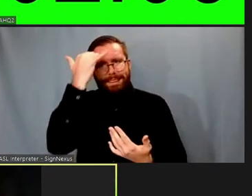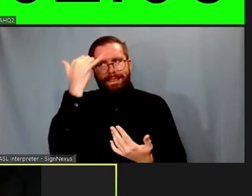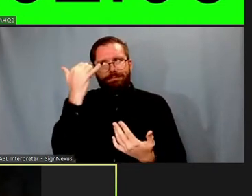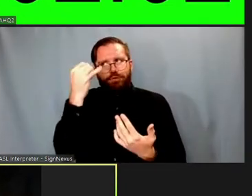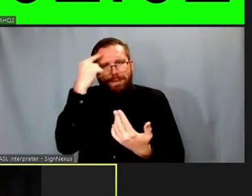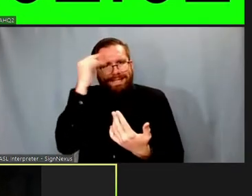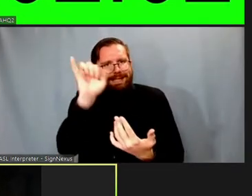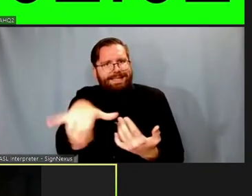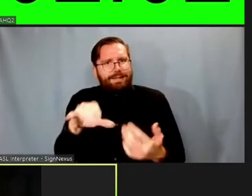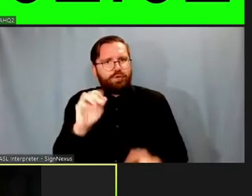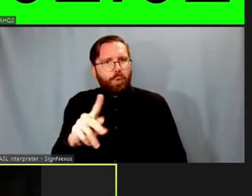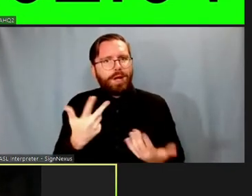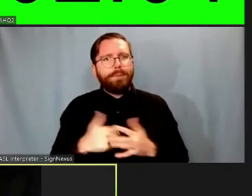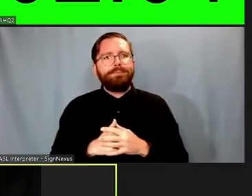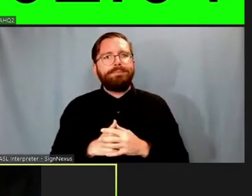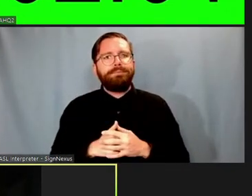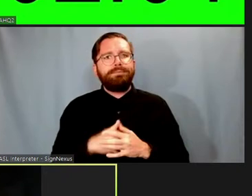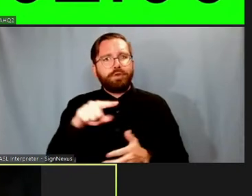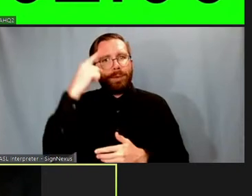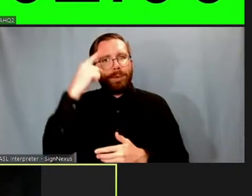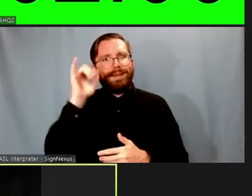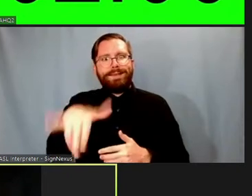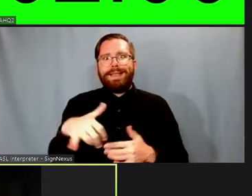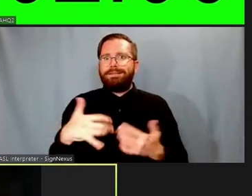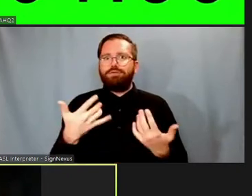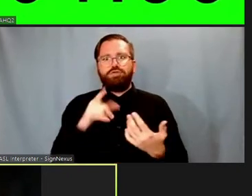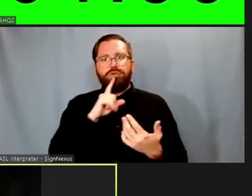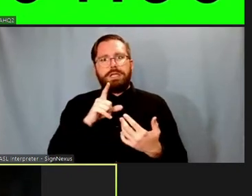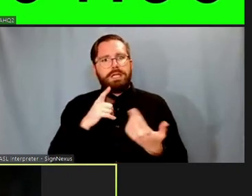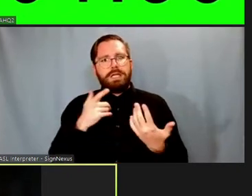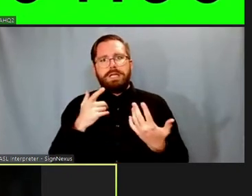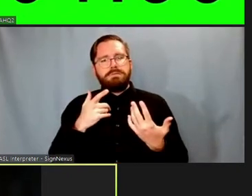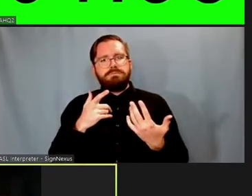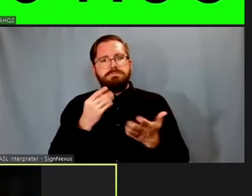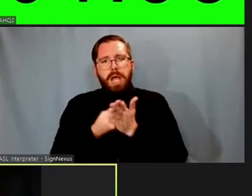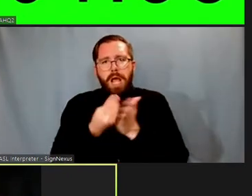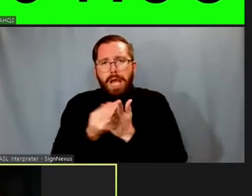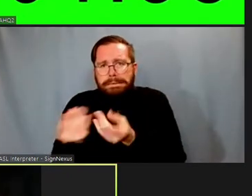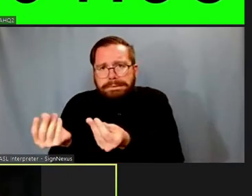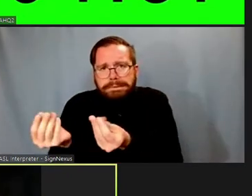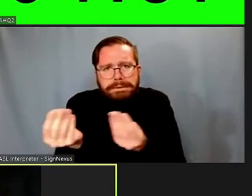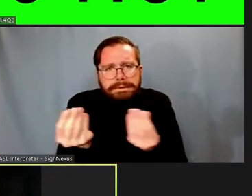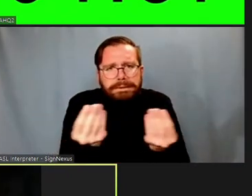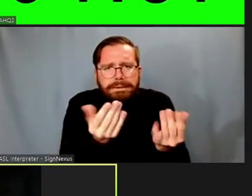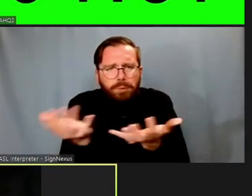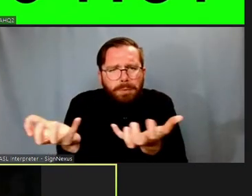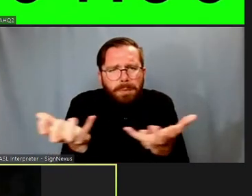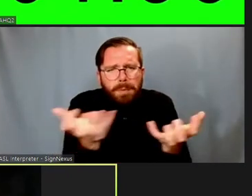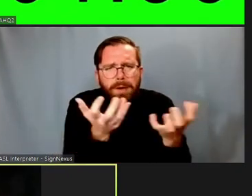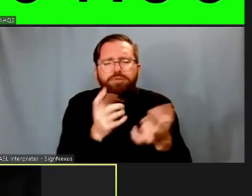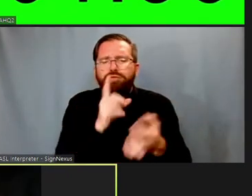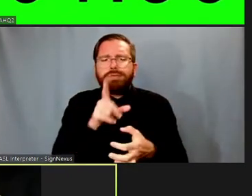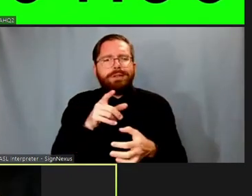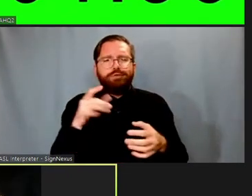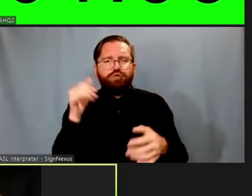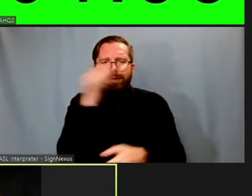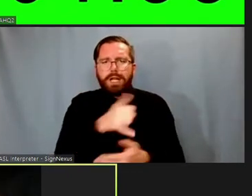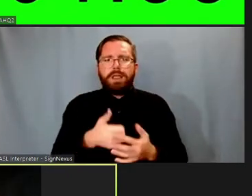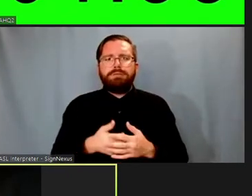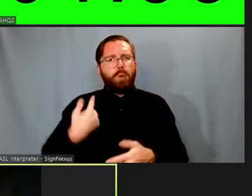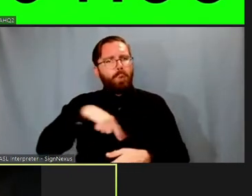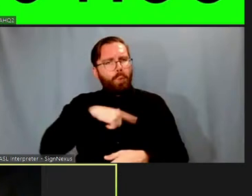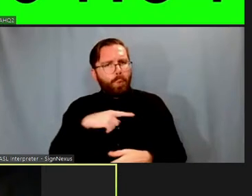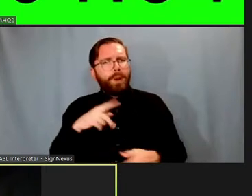that you can run away with this cash grab without consequences you people need to understand that we the people have the